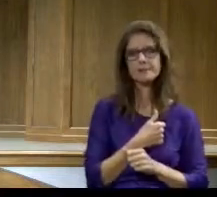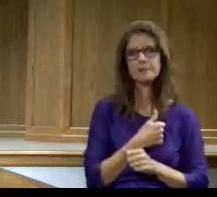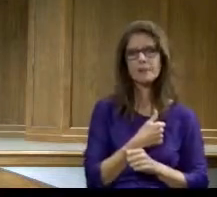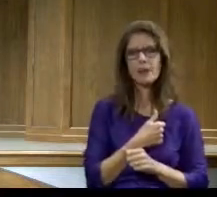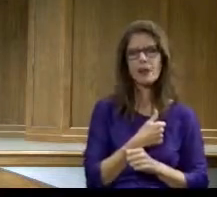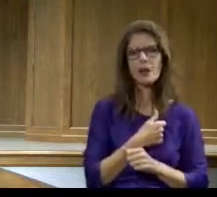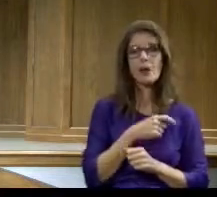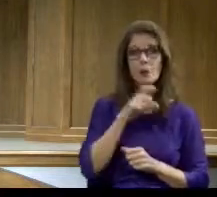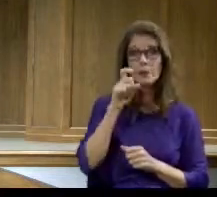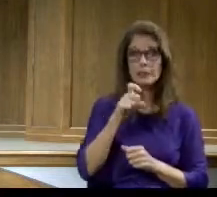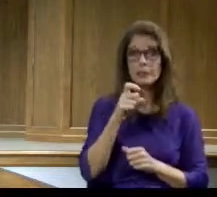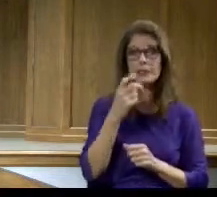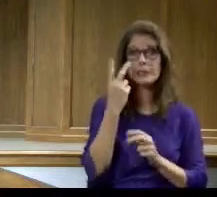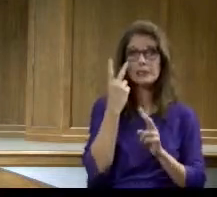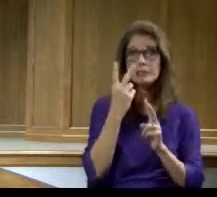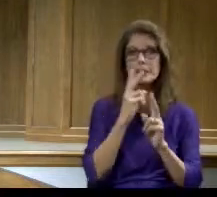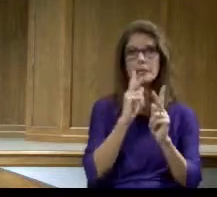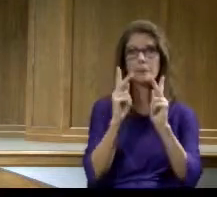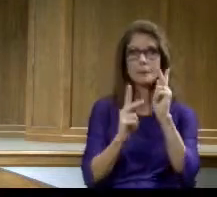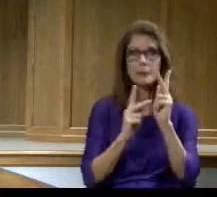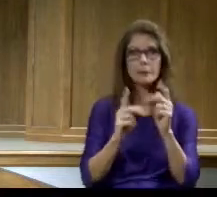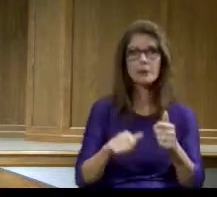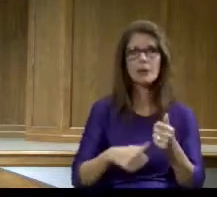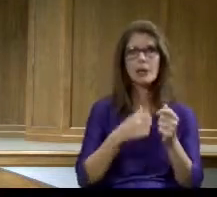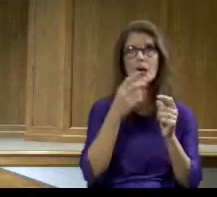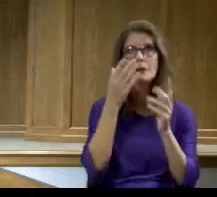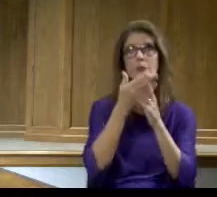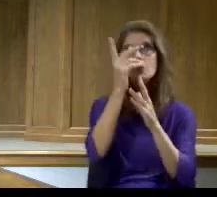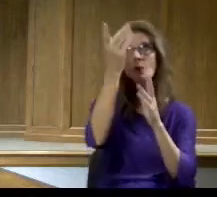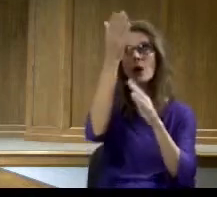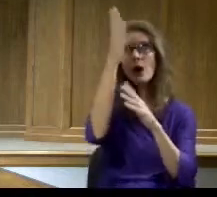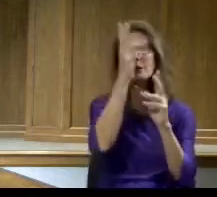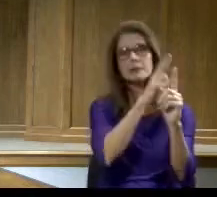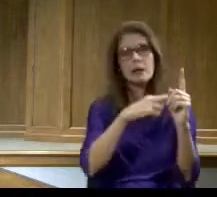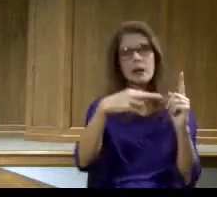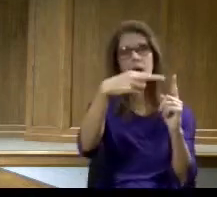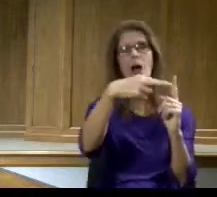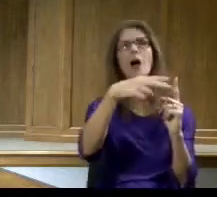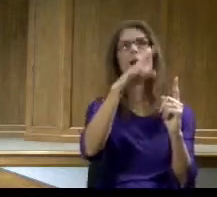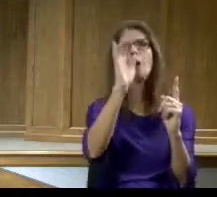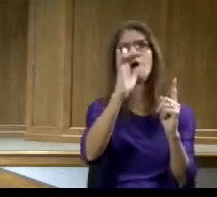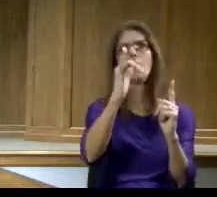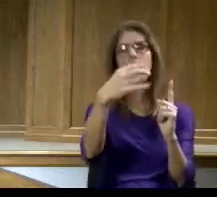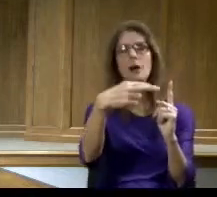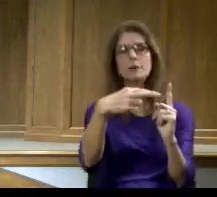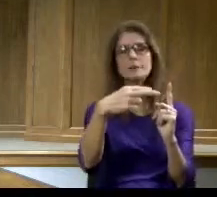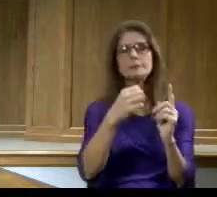and life through the eyes of God and the perspective of God,